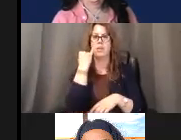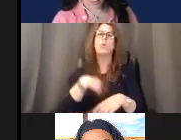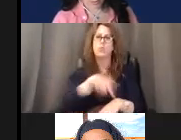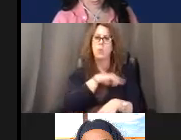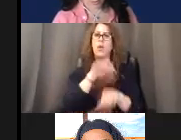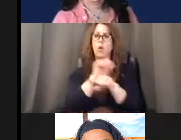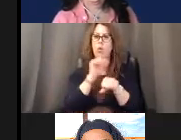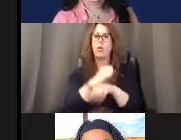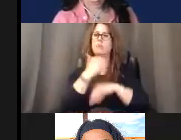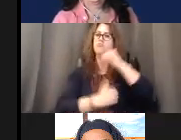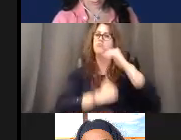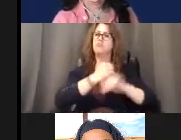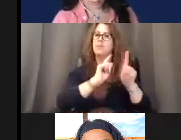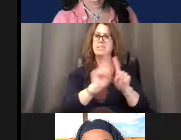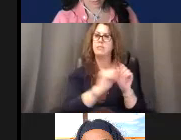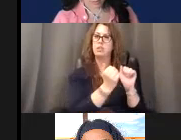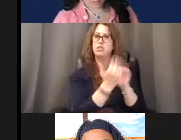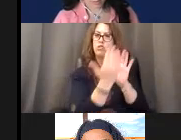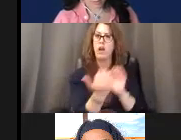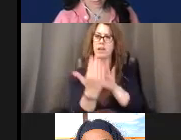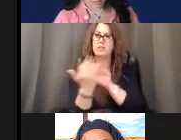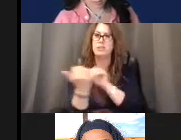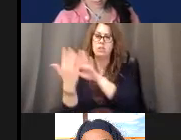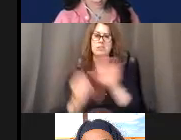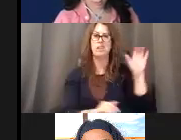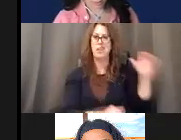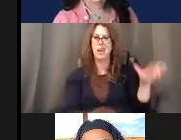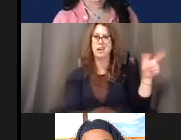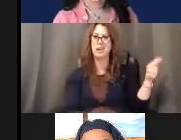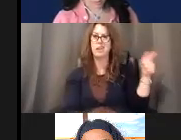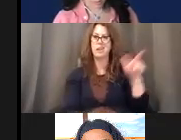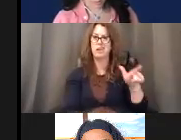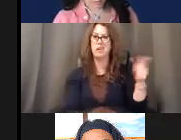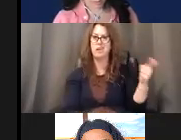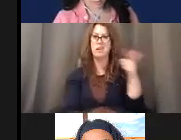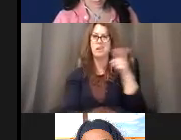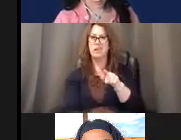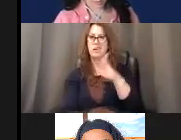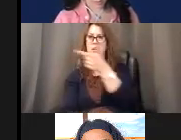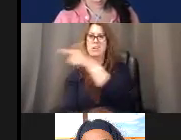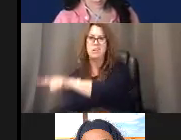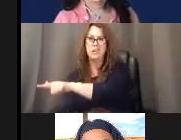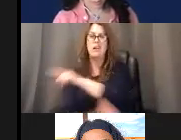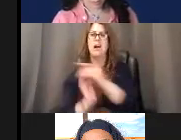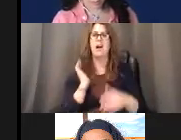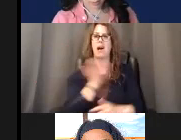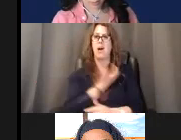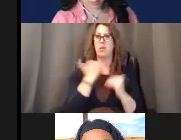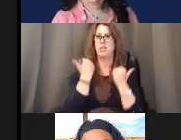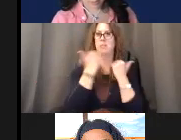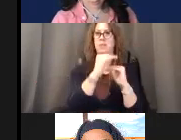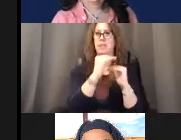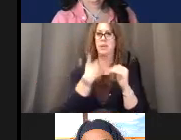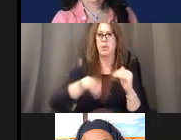through this continuum and get past our limitations and really reimagine. Then the work we will all